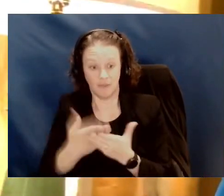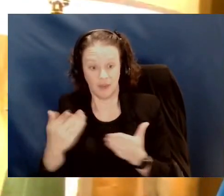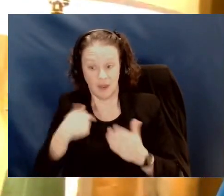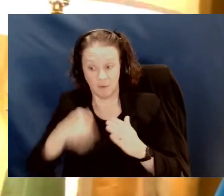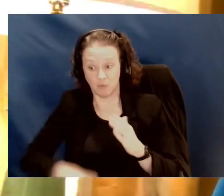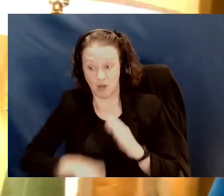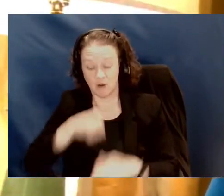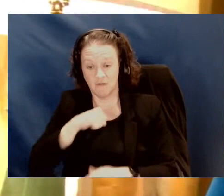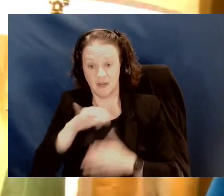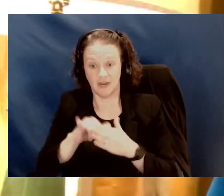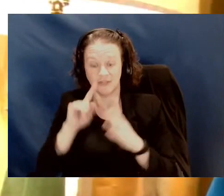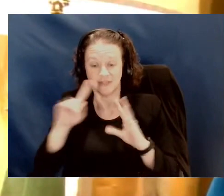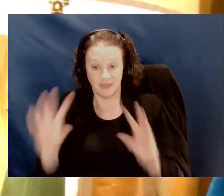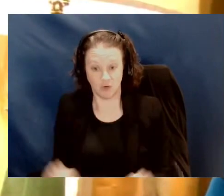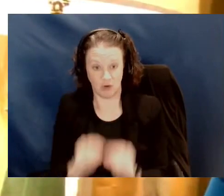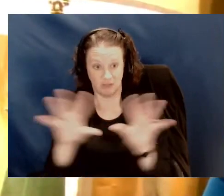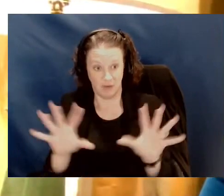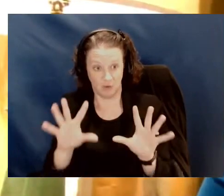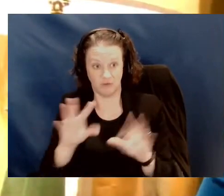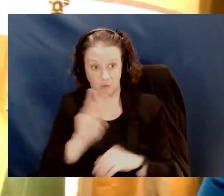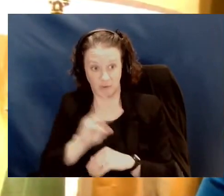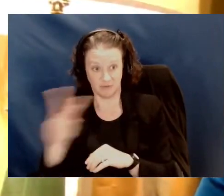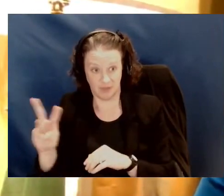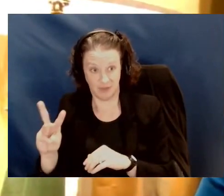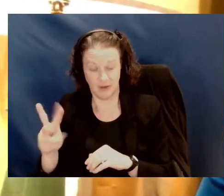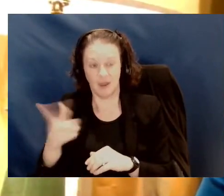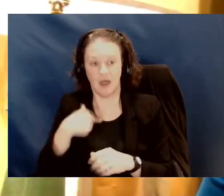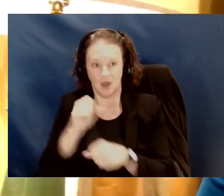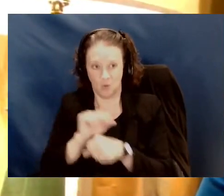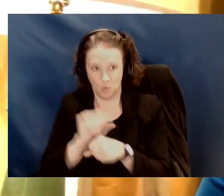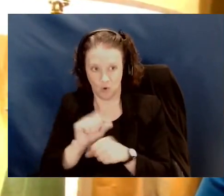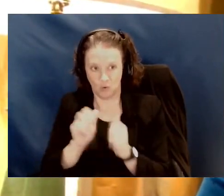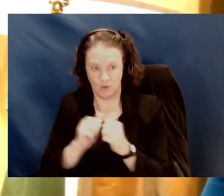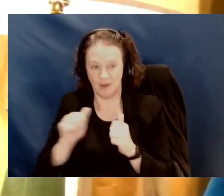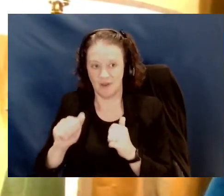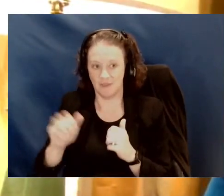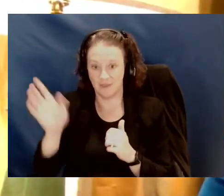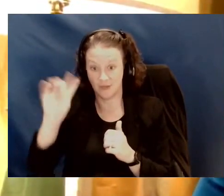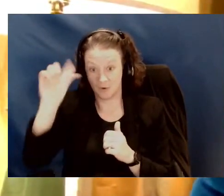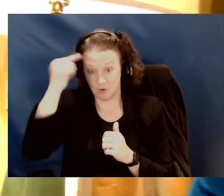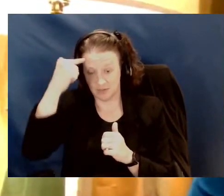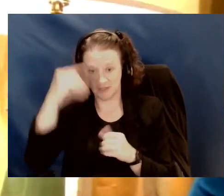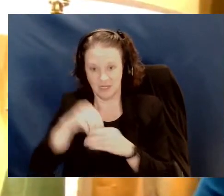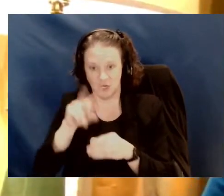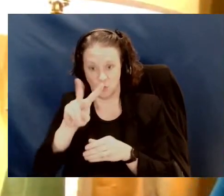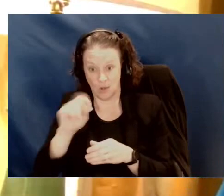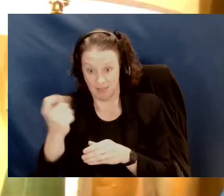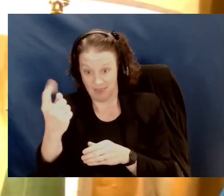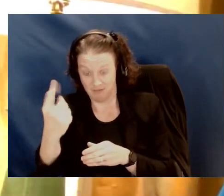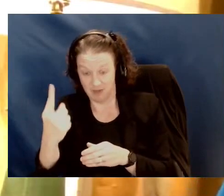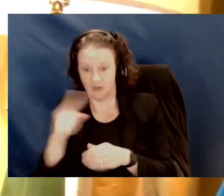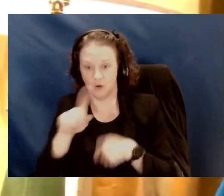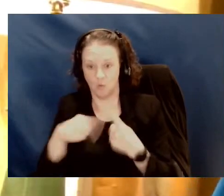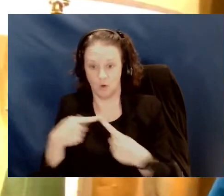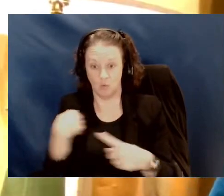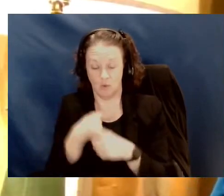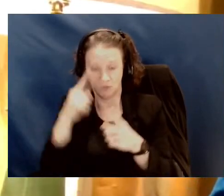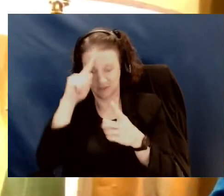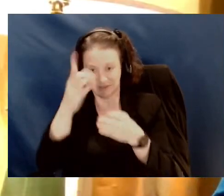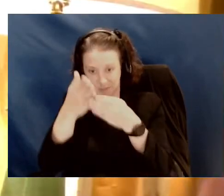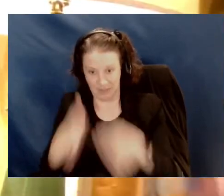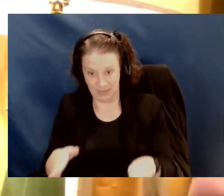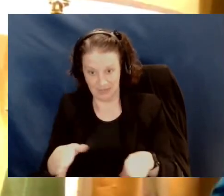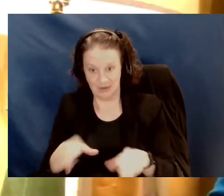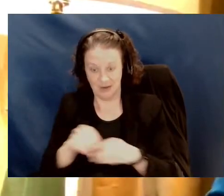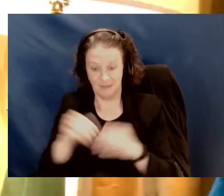transparency website. I worked with Democrats in 2011, I believe it was, when we were split in the House, 30